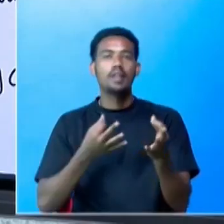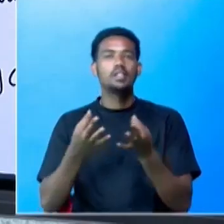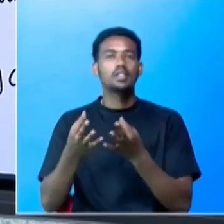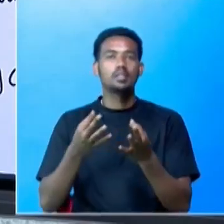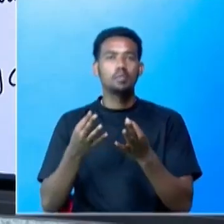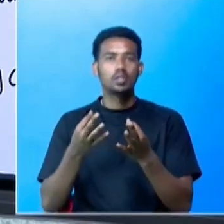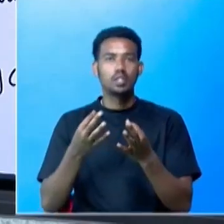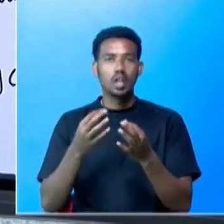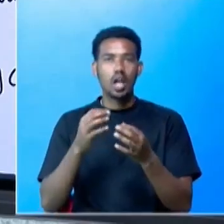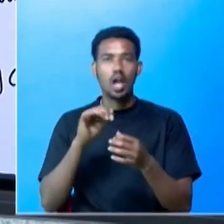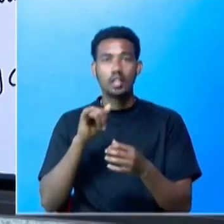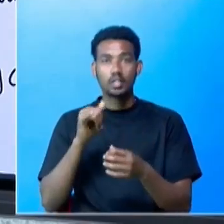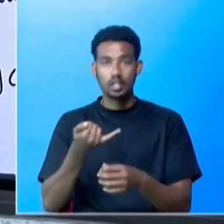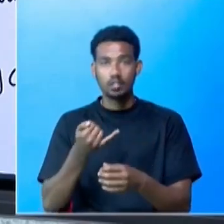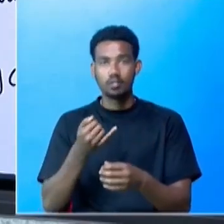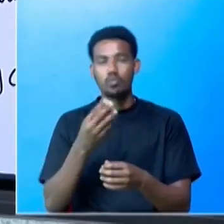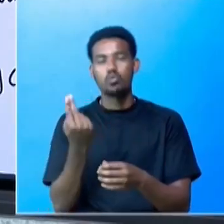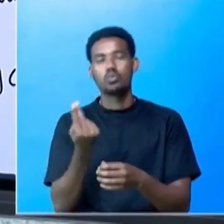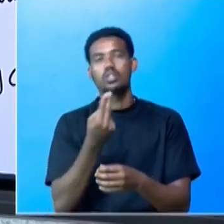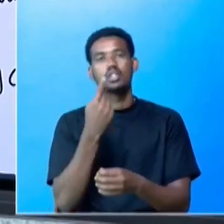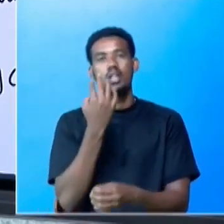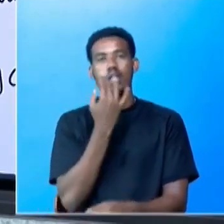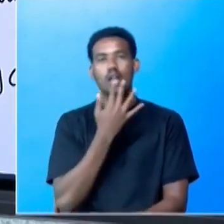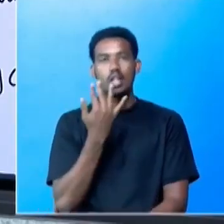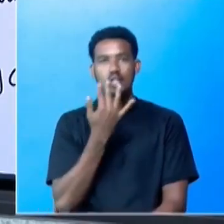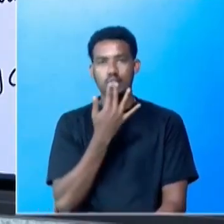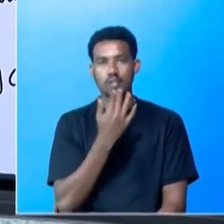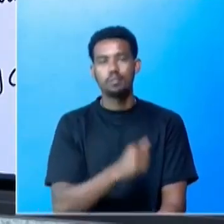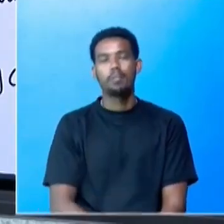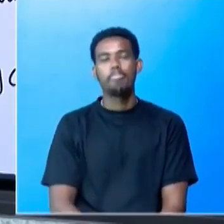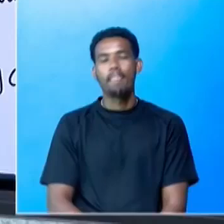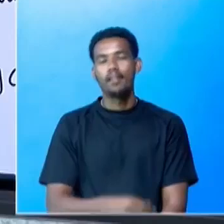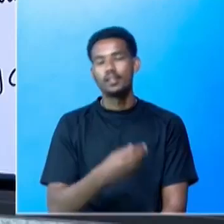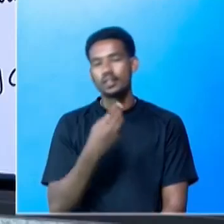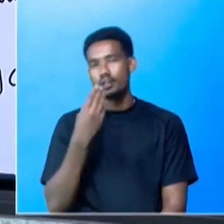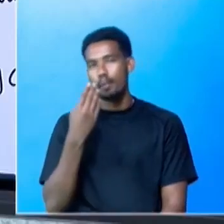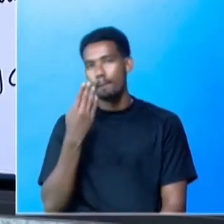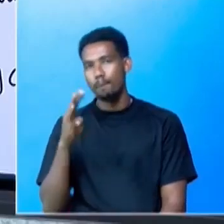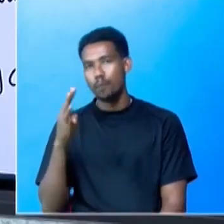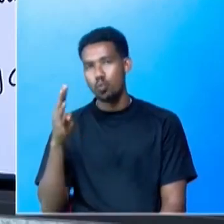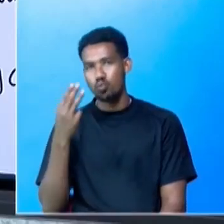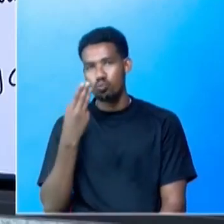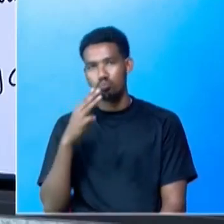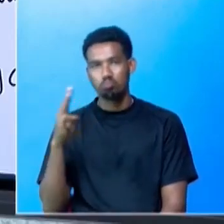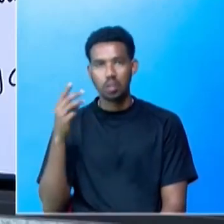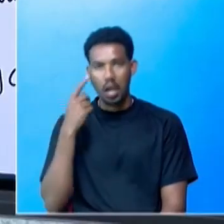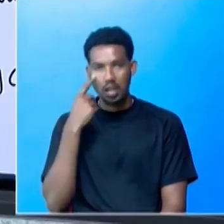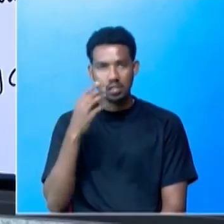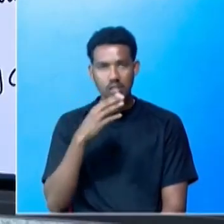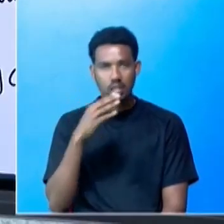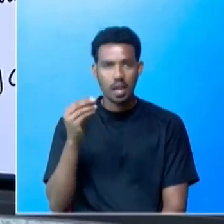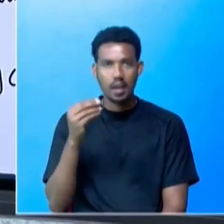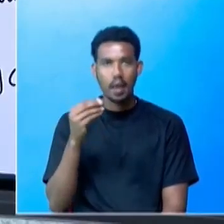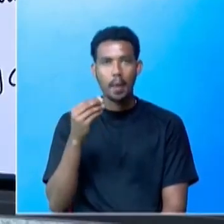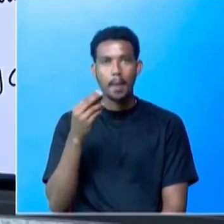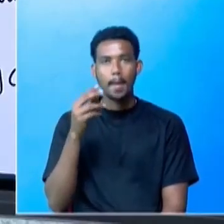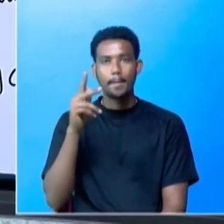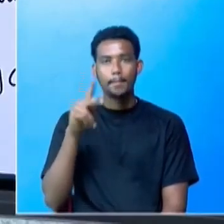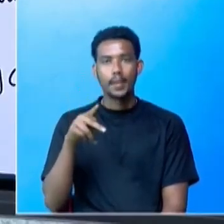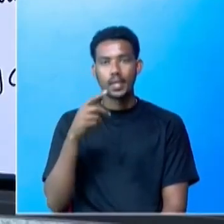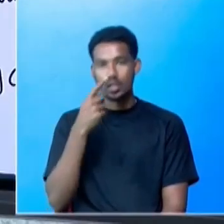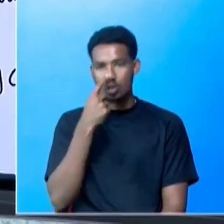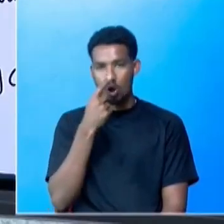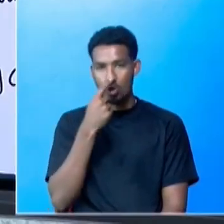like by using colors. She has blue eyes and pink nose. And